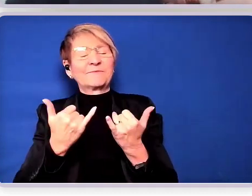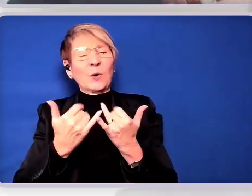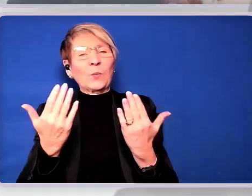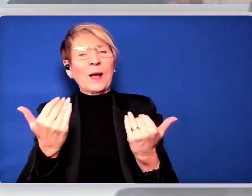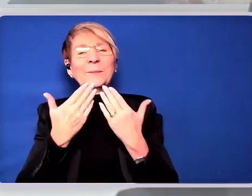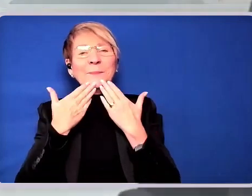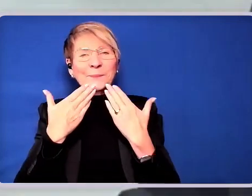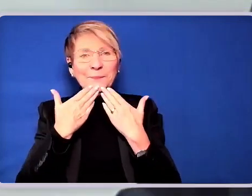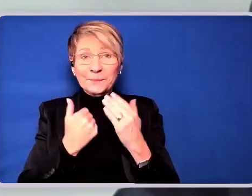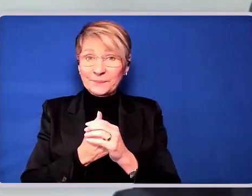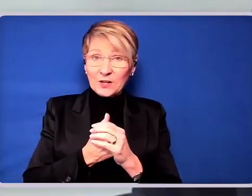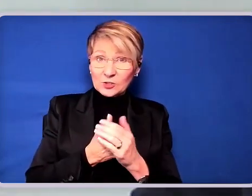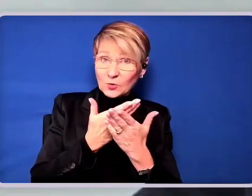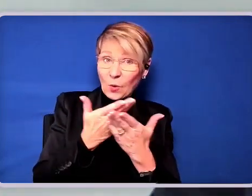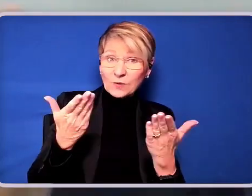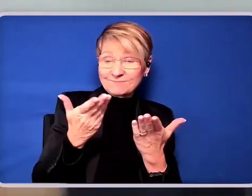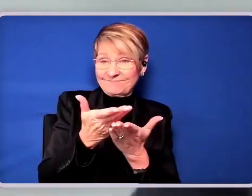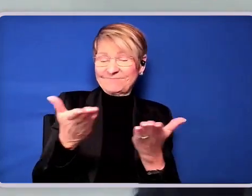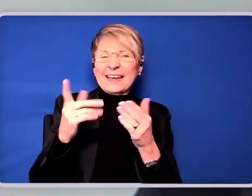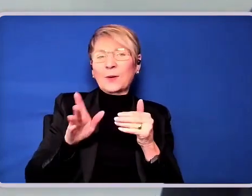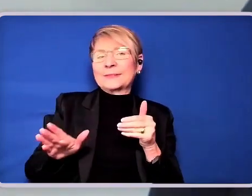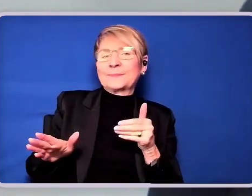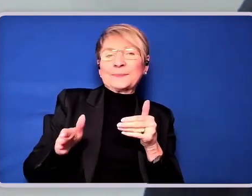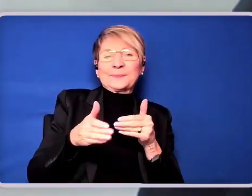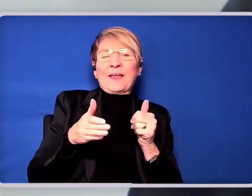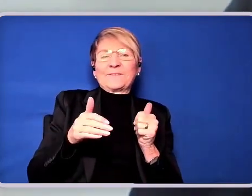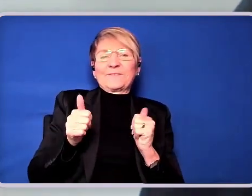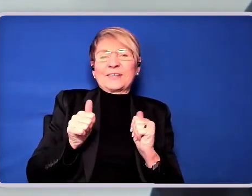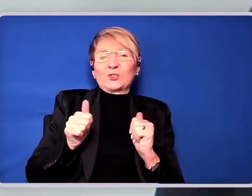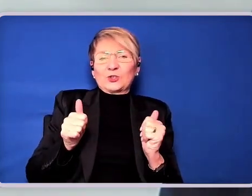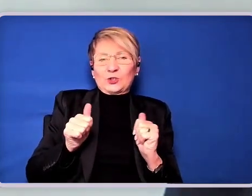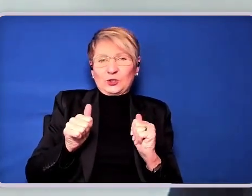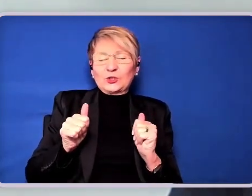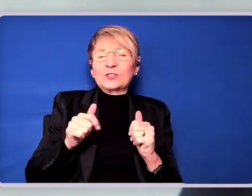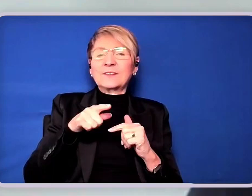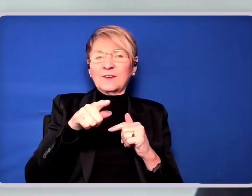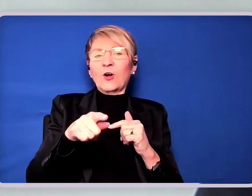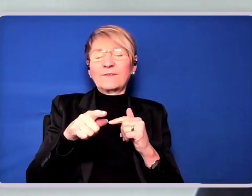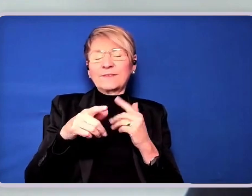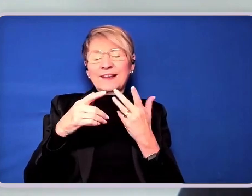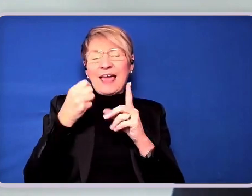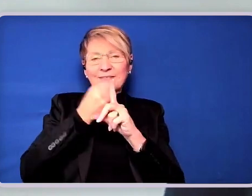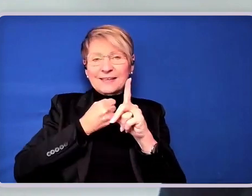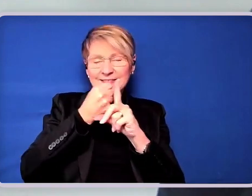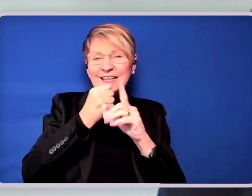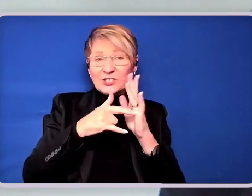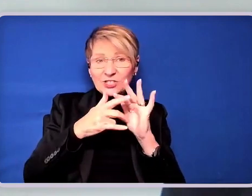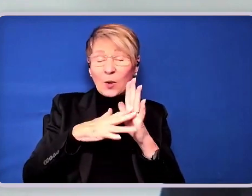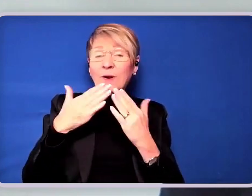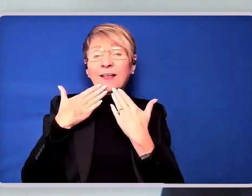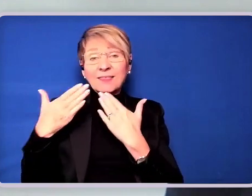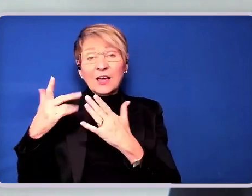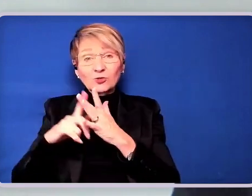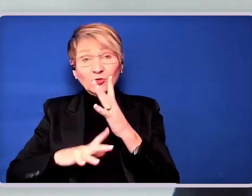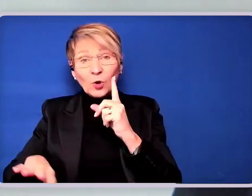to everyone. We have come to a close for the Advance Your Advocacy Practice session today. I'd like to thank Julie for bringing this